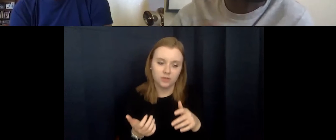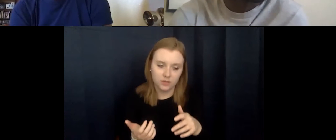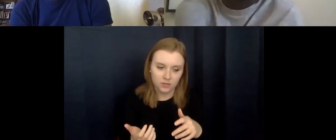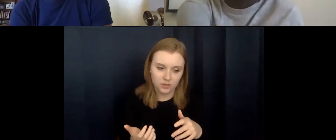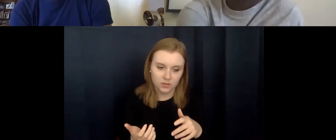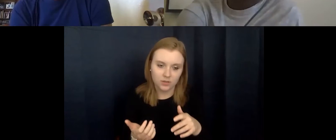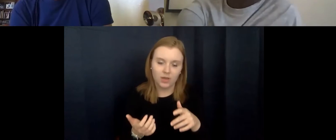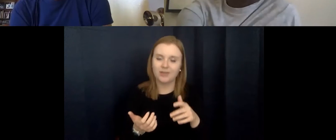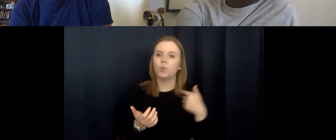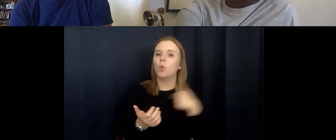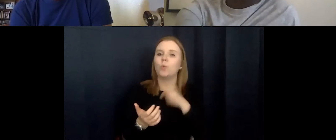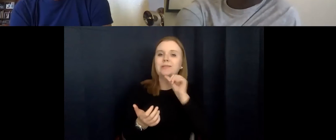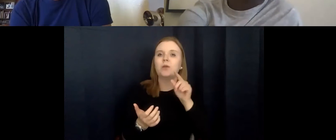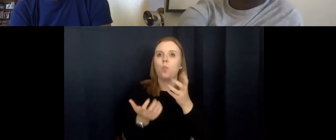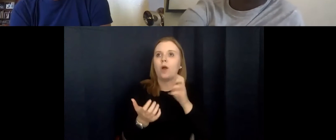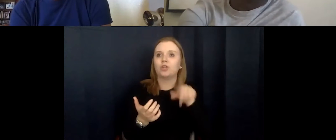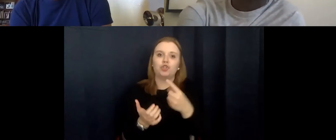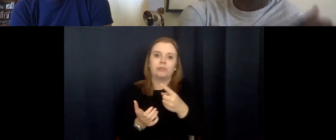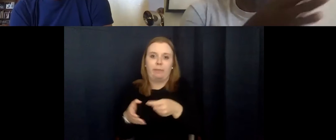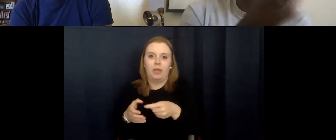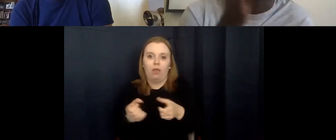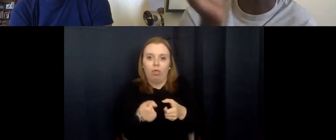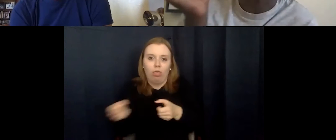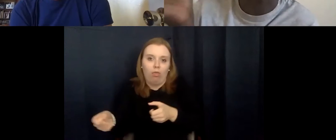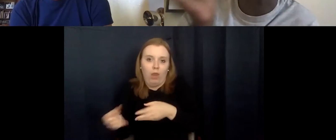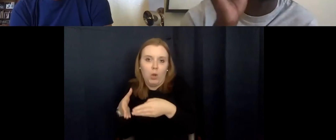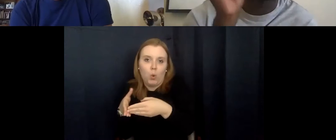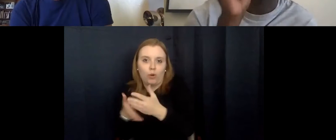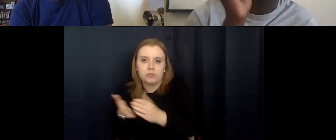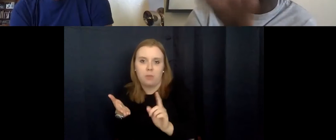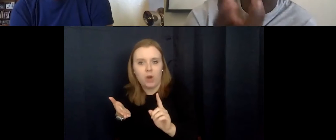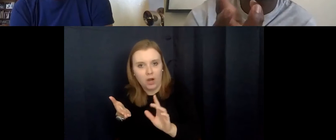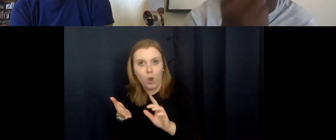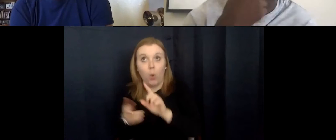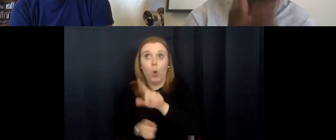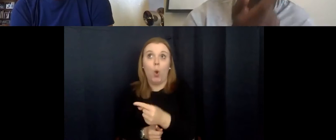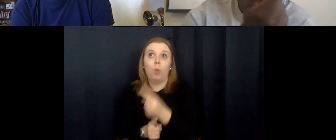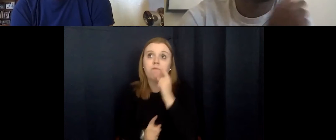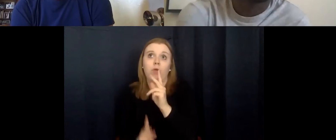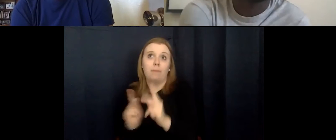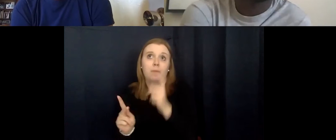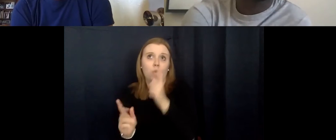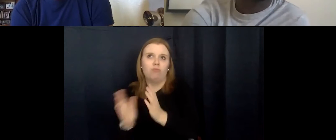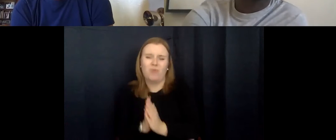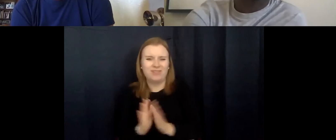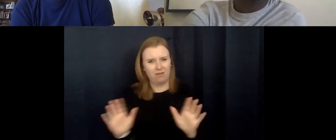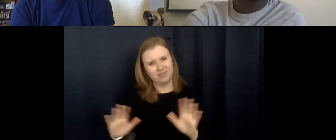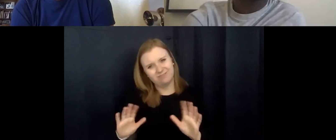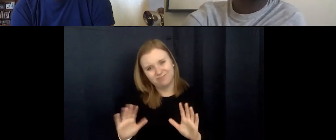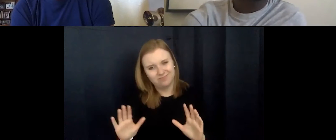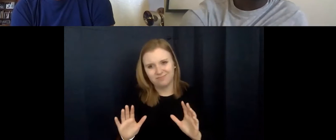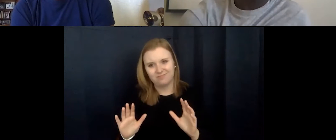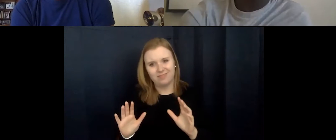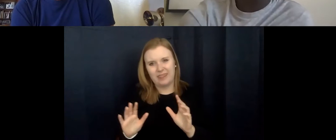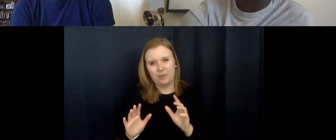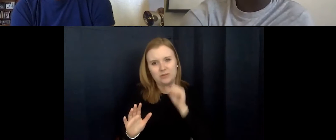corner somewhere. Yeah. Or for the people that requested it. I think that's way more what we really